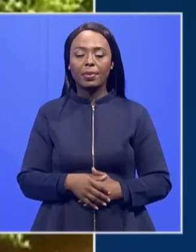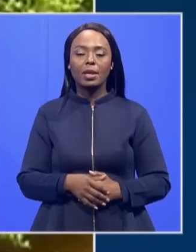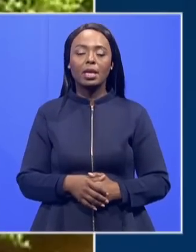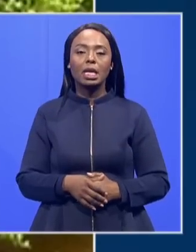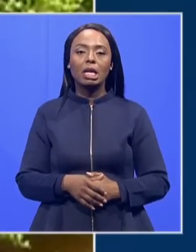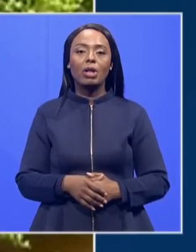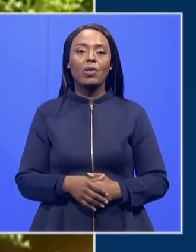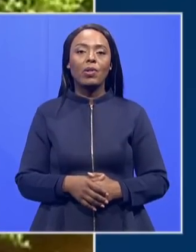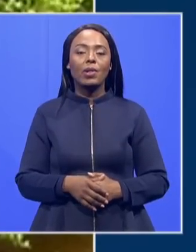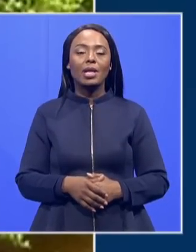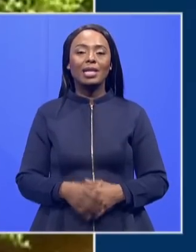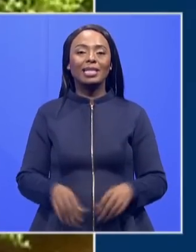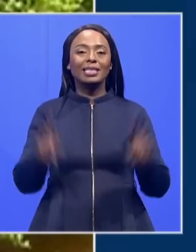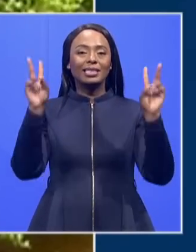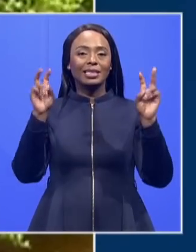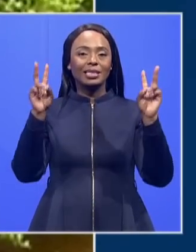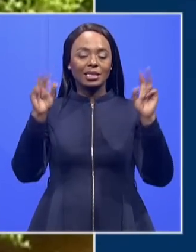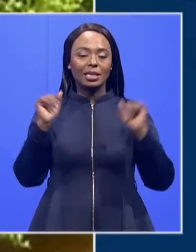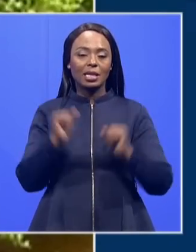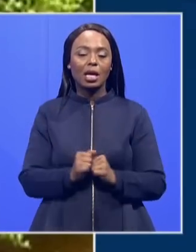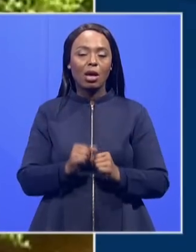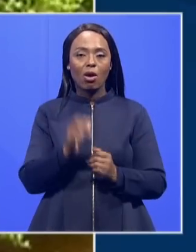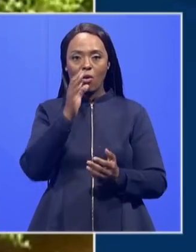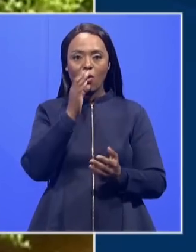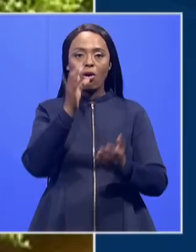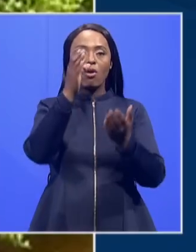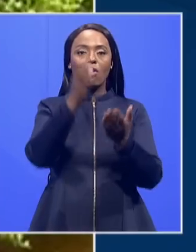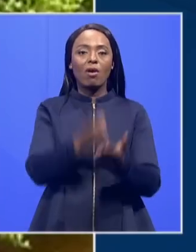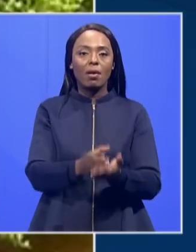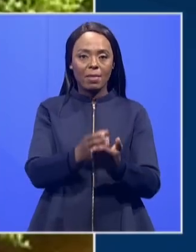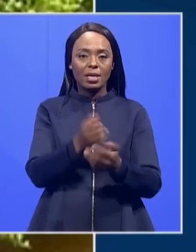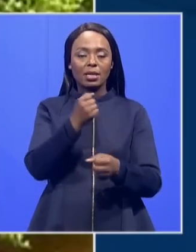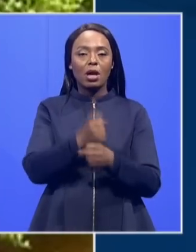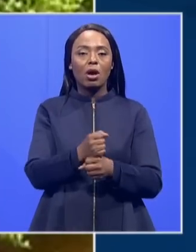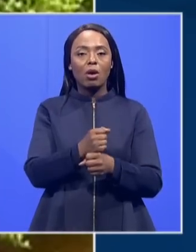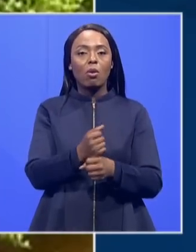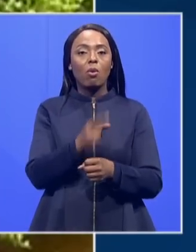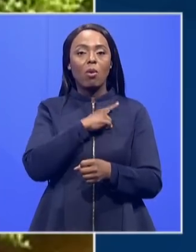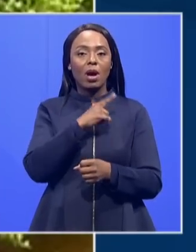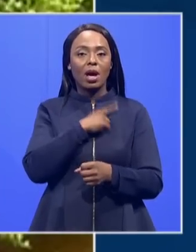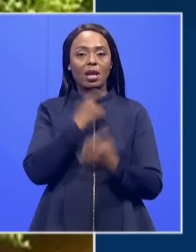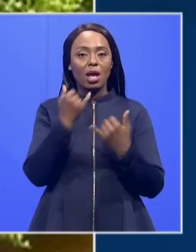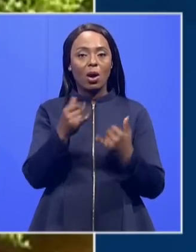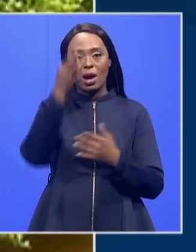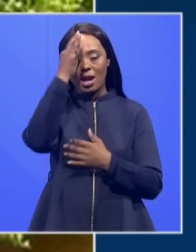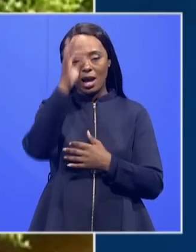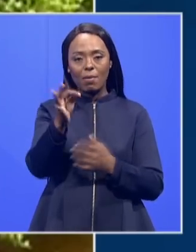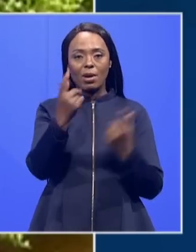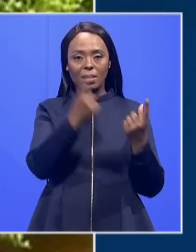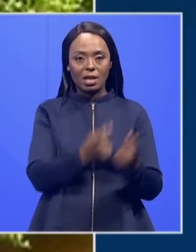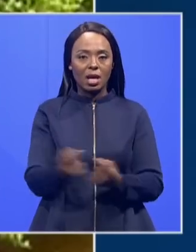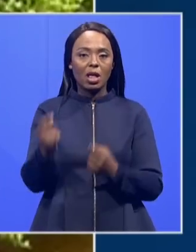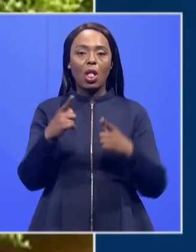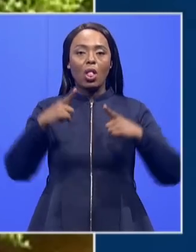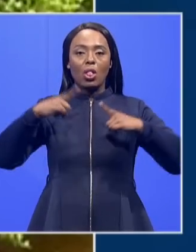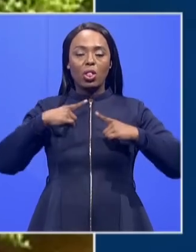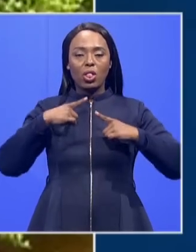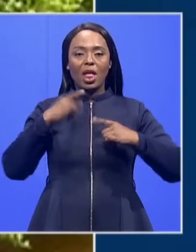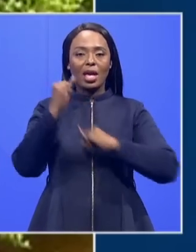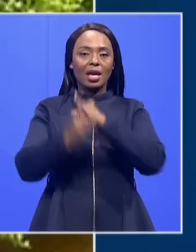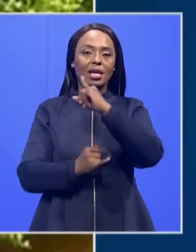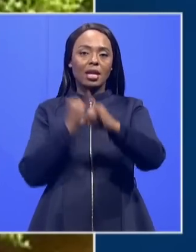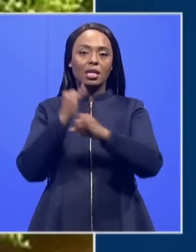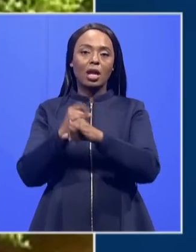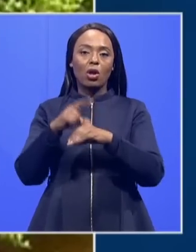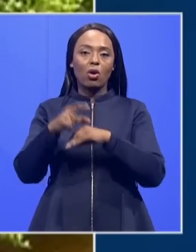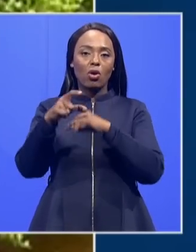This is a standard conferment of immunities which government does for all international conferences